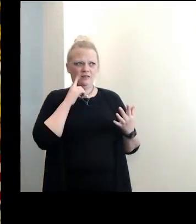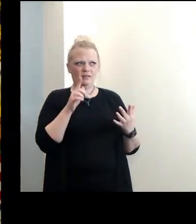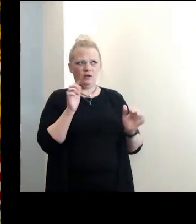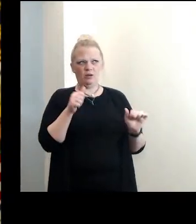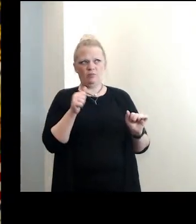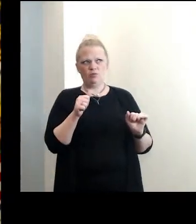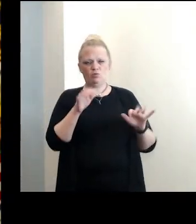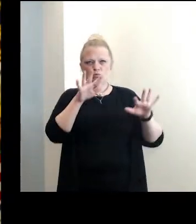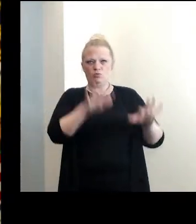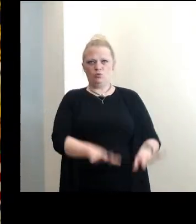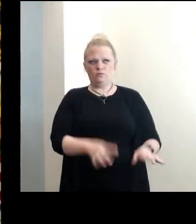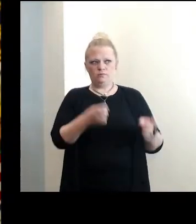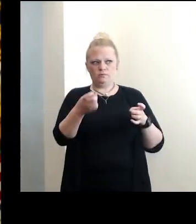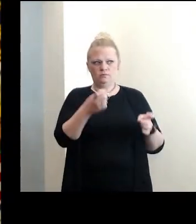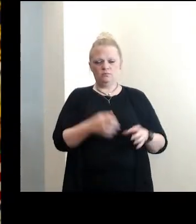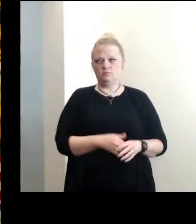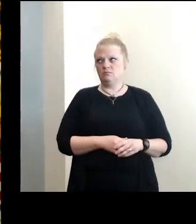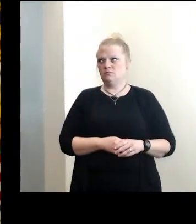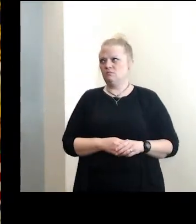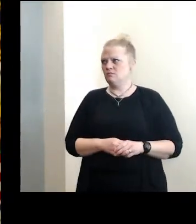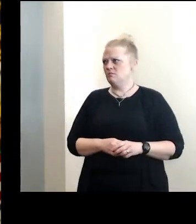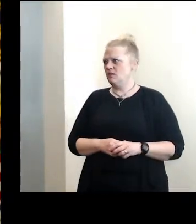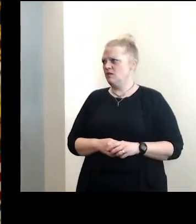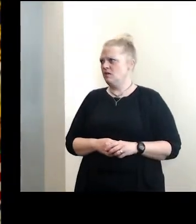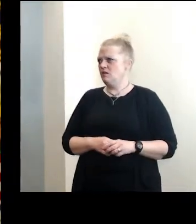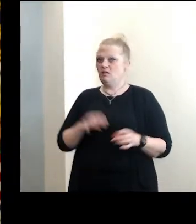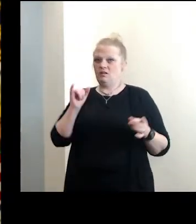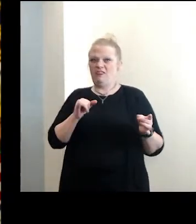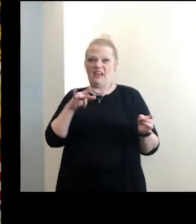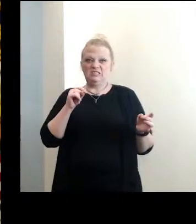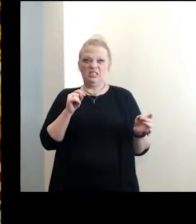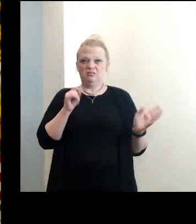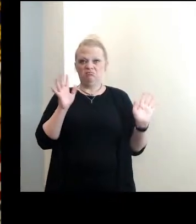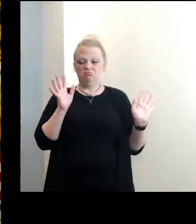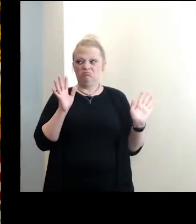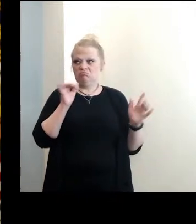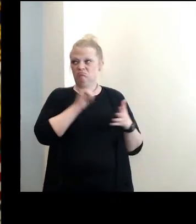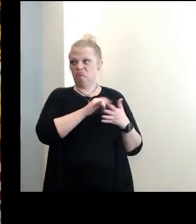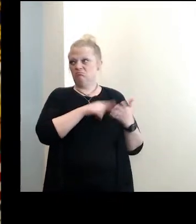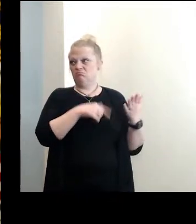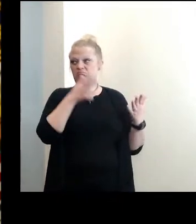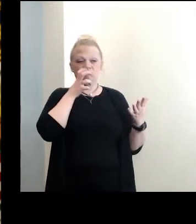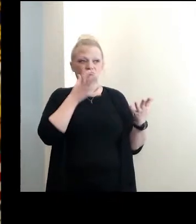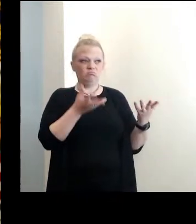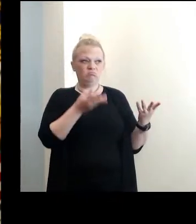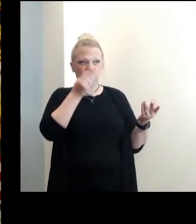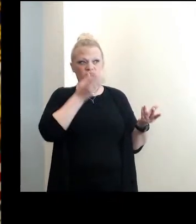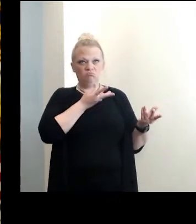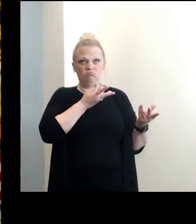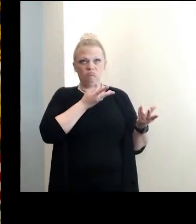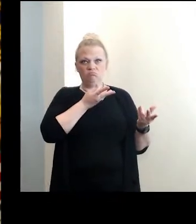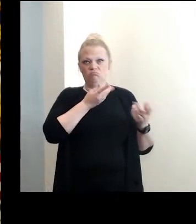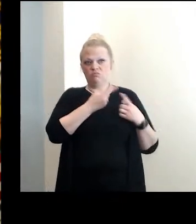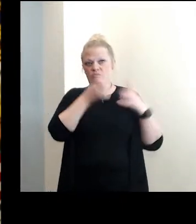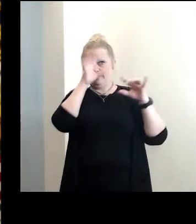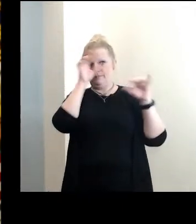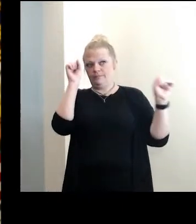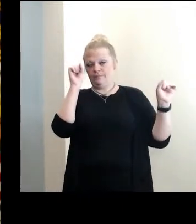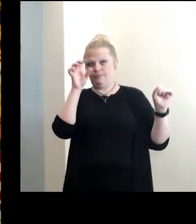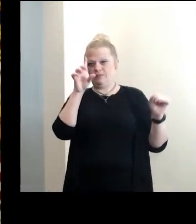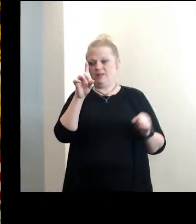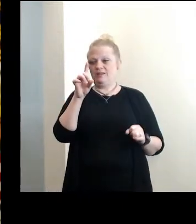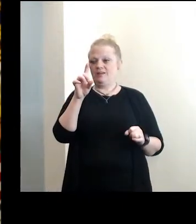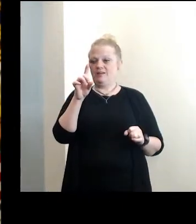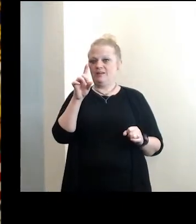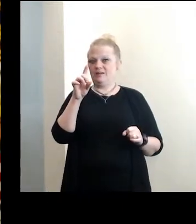restore control. That's the information as it was turned over to me. As was told to me by Superintendent Dina,